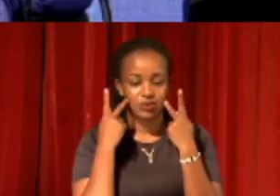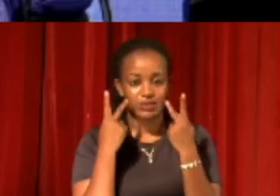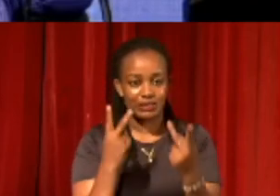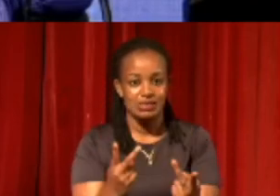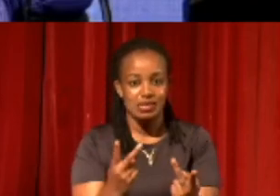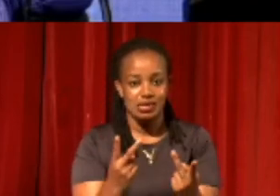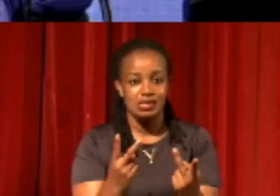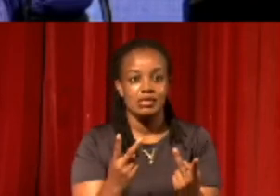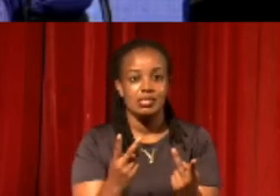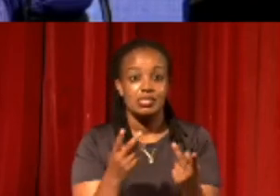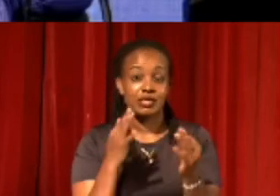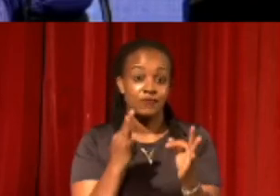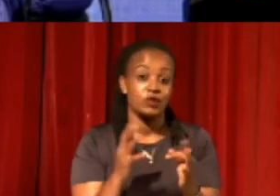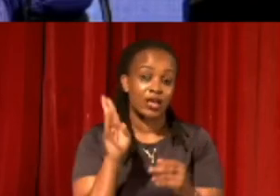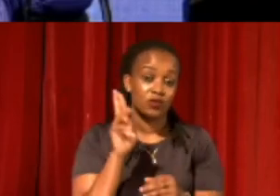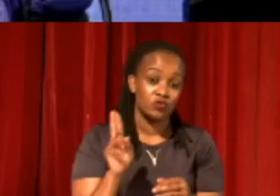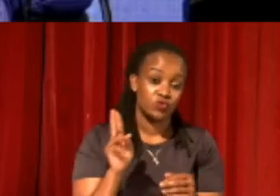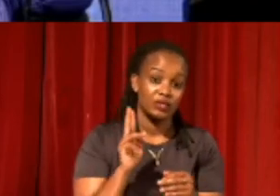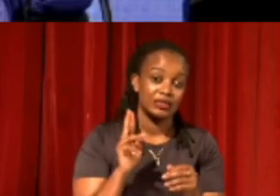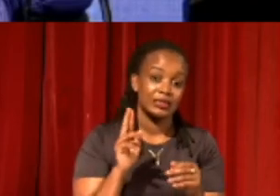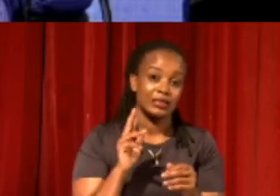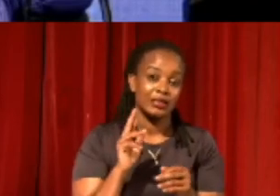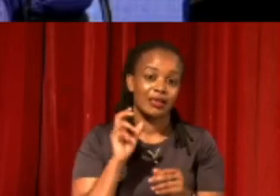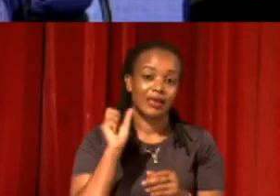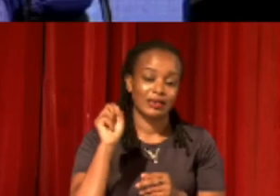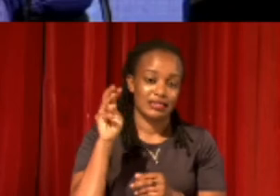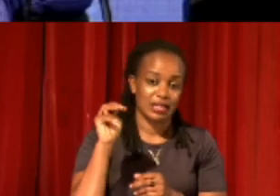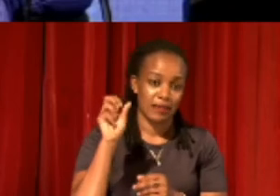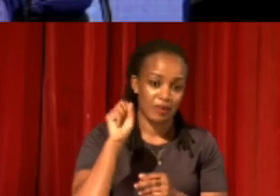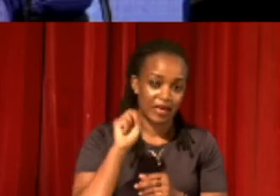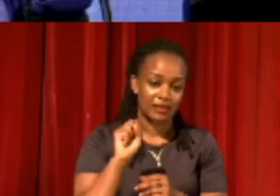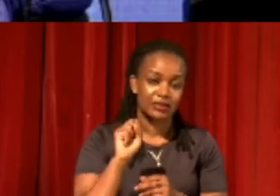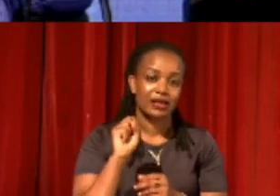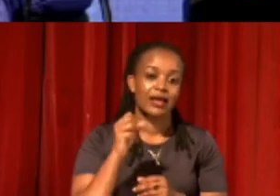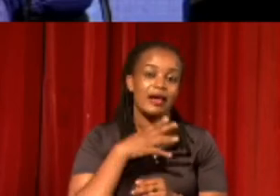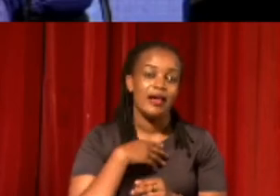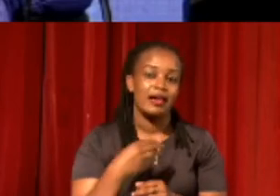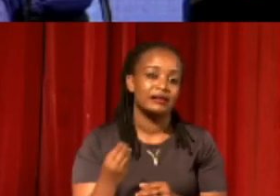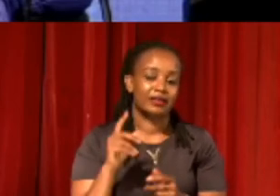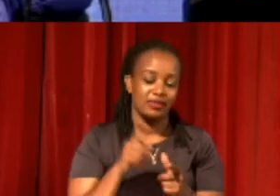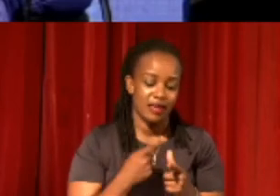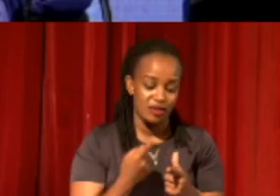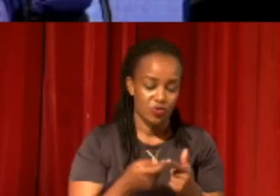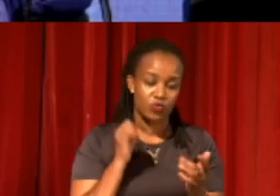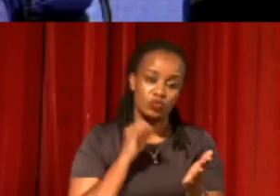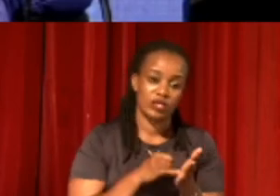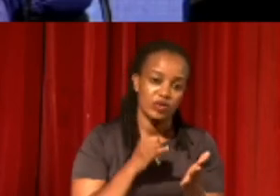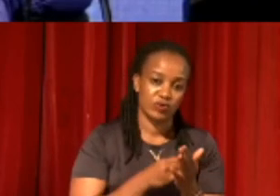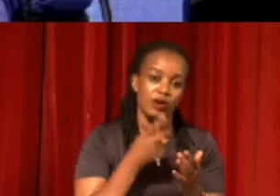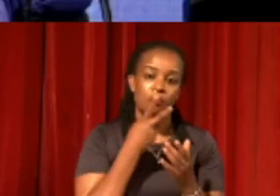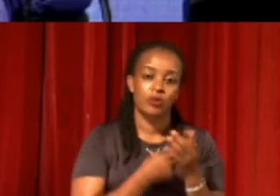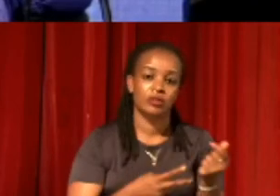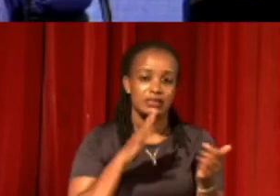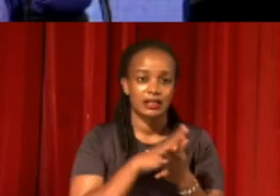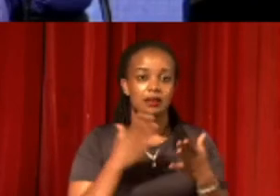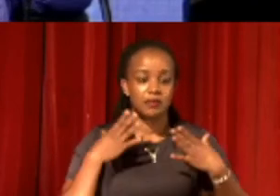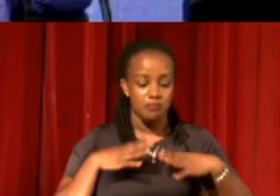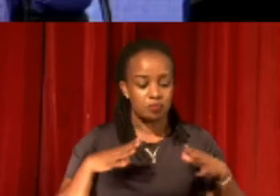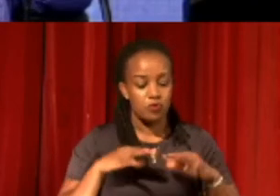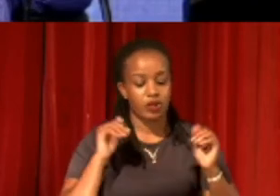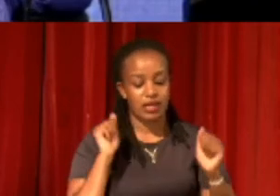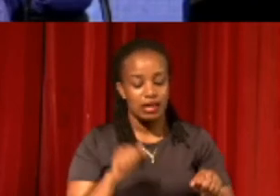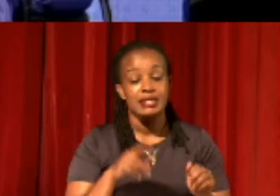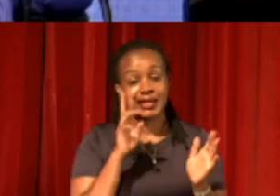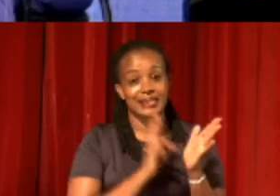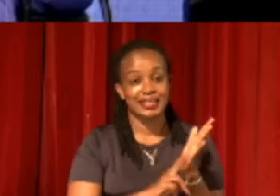by Monday. Yes. And when we do the call out, we shall include the USSD code, so that some people can also register.